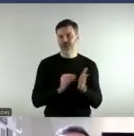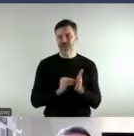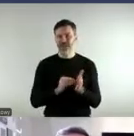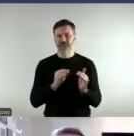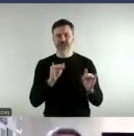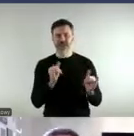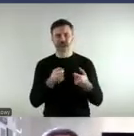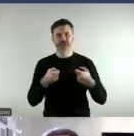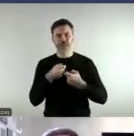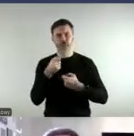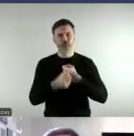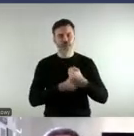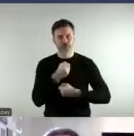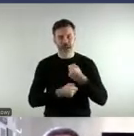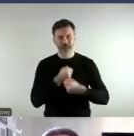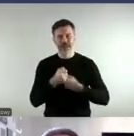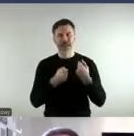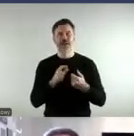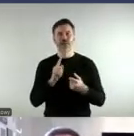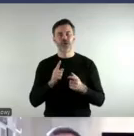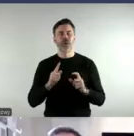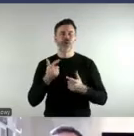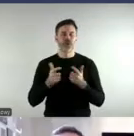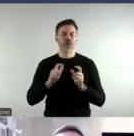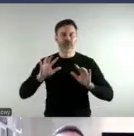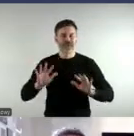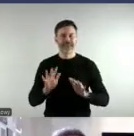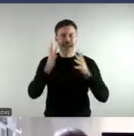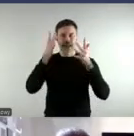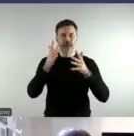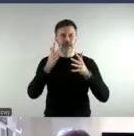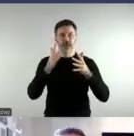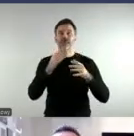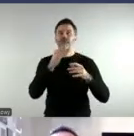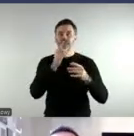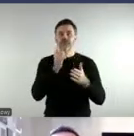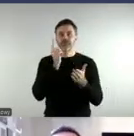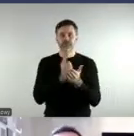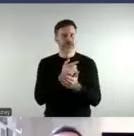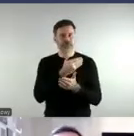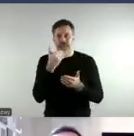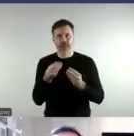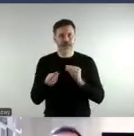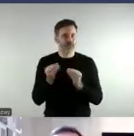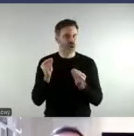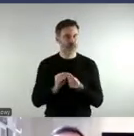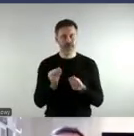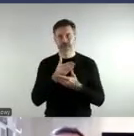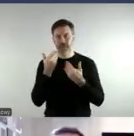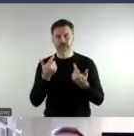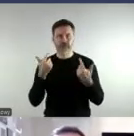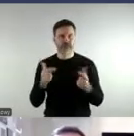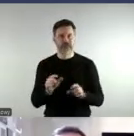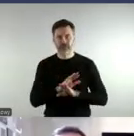experience in handling the organizers of the protests, it always works really, really